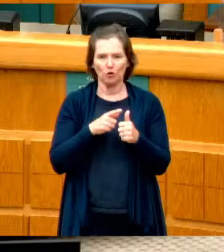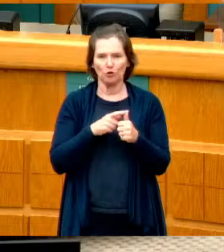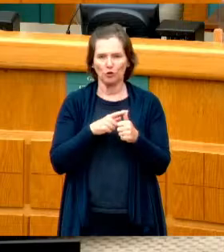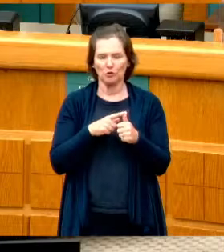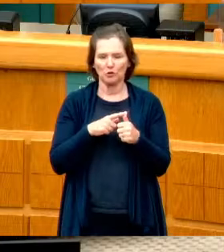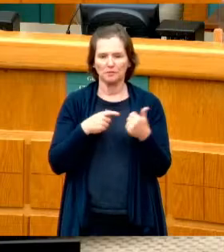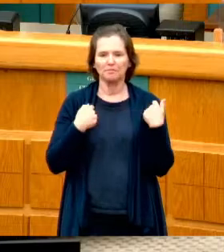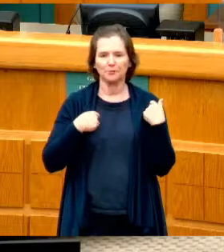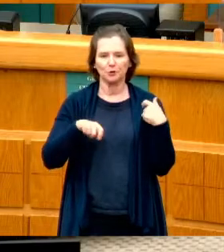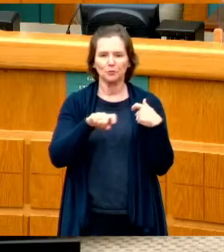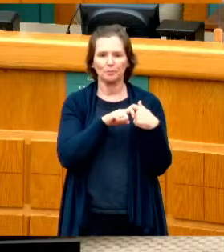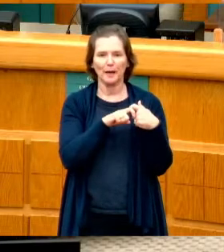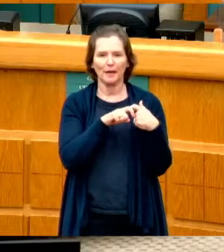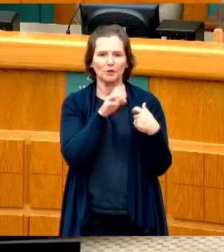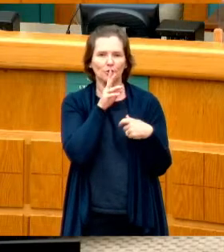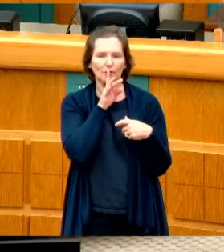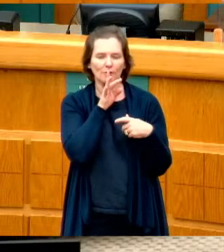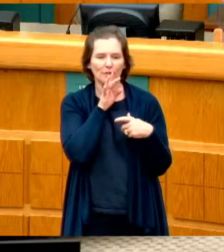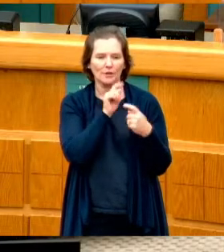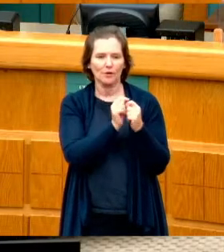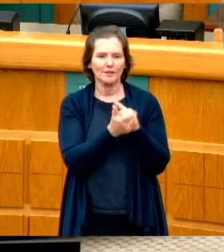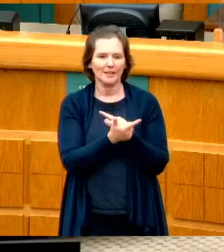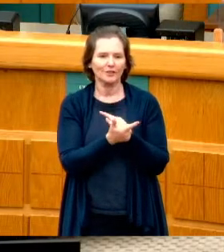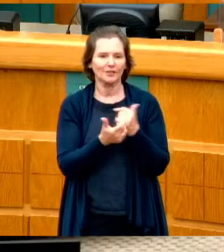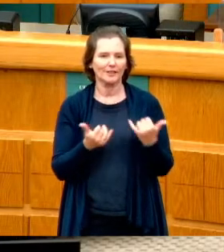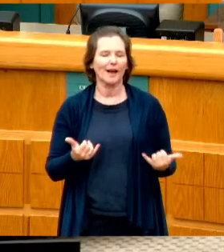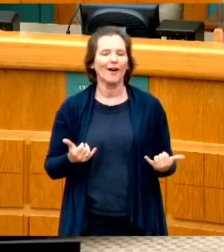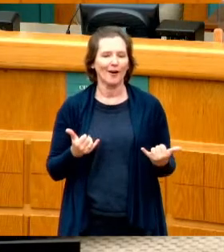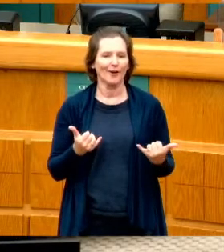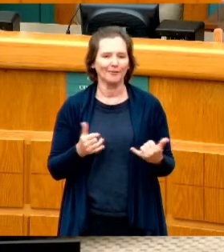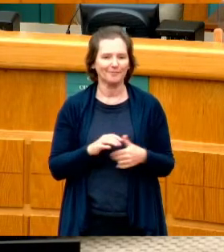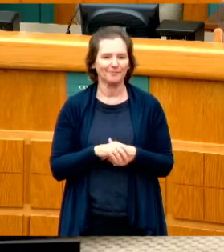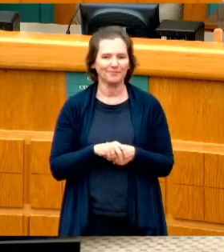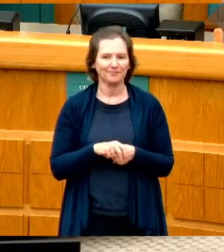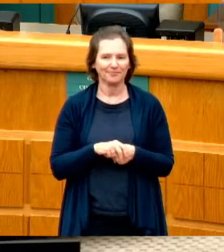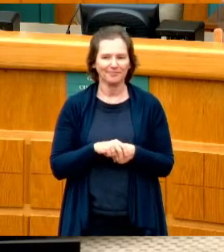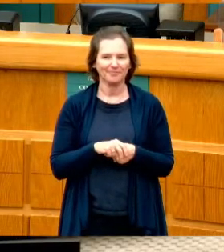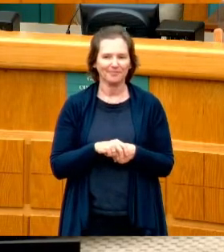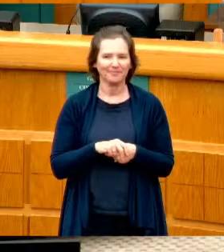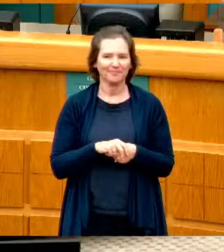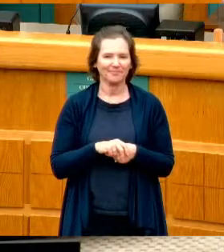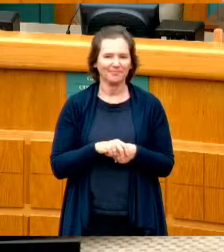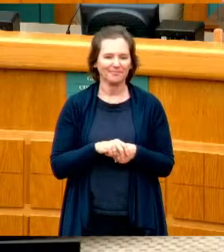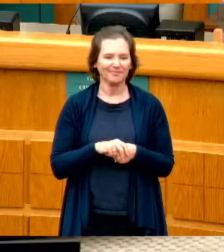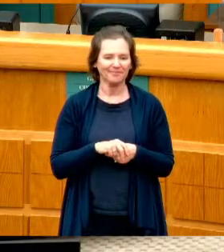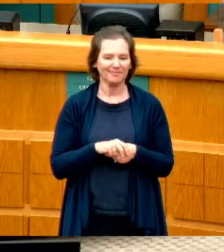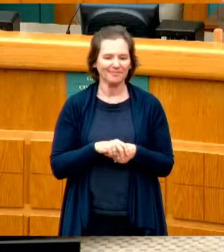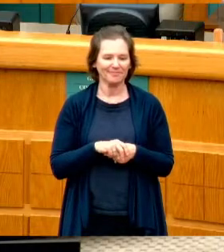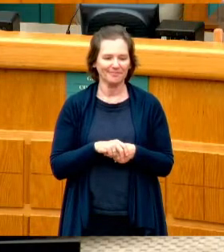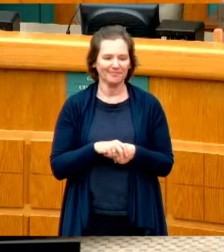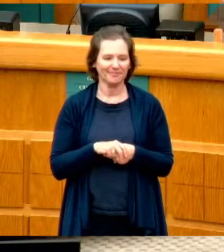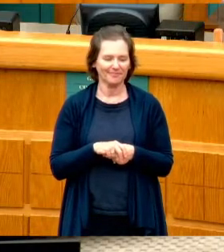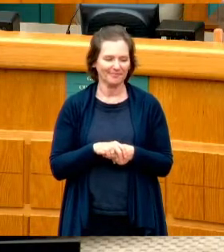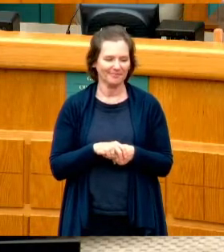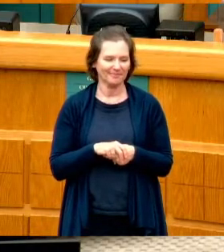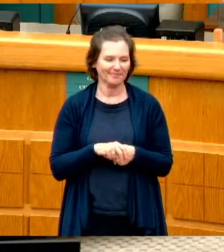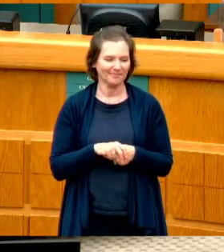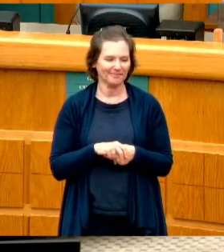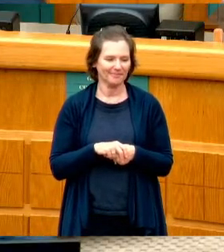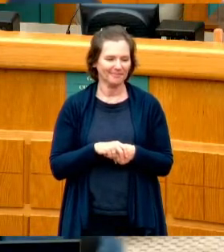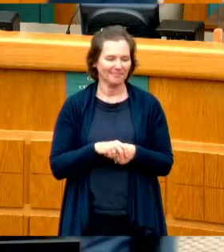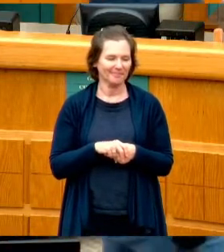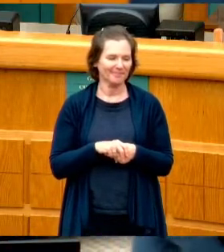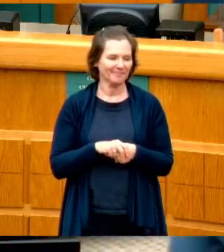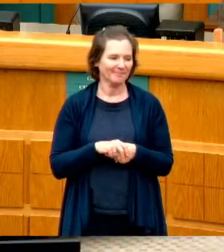marzo, H-E-B administró 1,100 dosis de esa vacuna. Johnson & Johnson espera distribuir 100 millones de dosis más para junio y